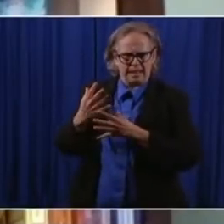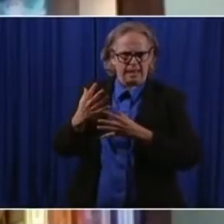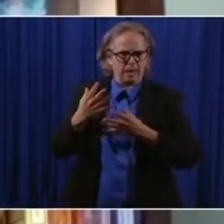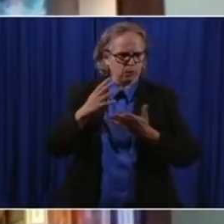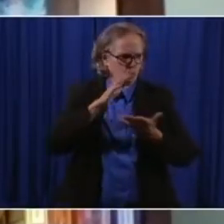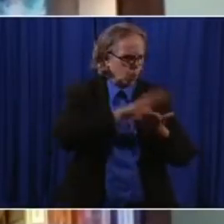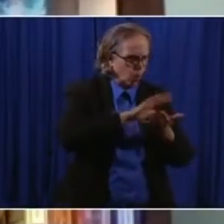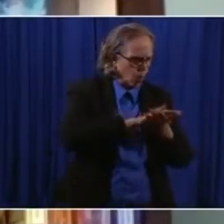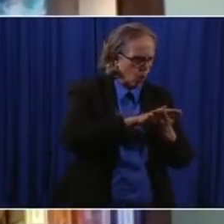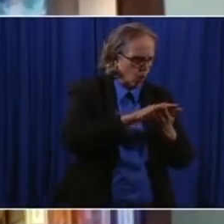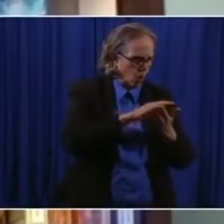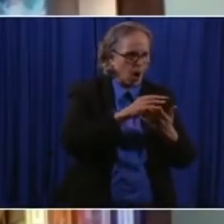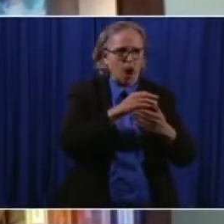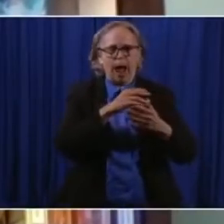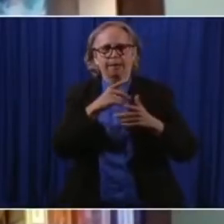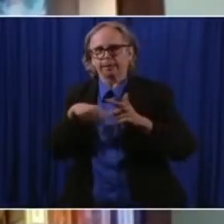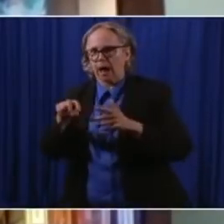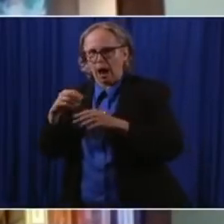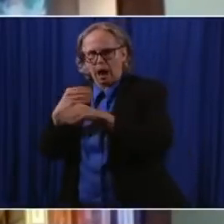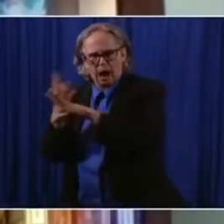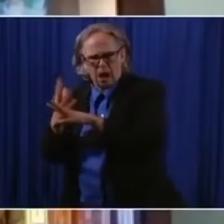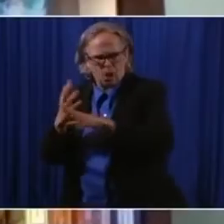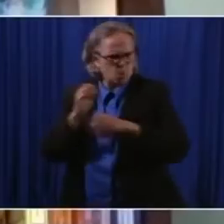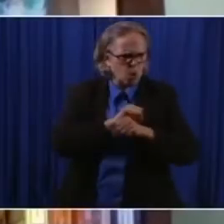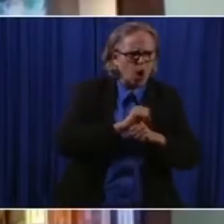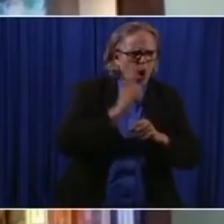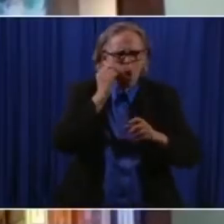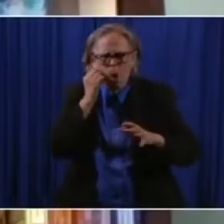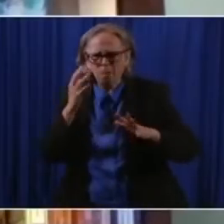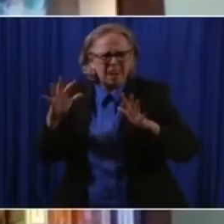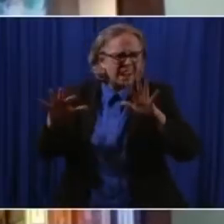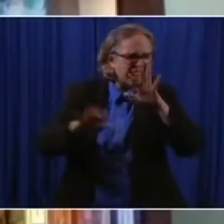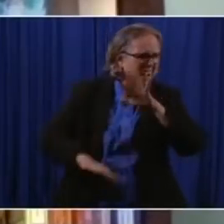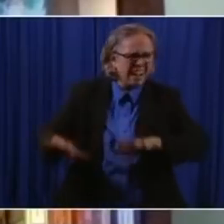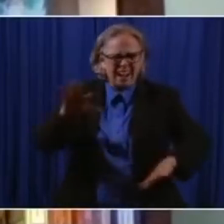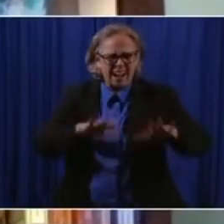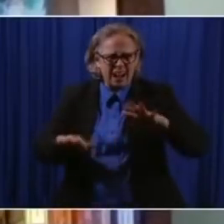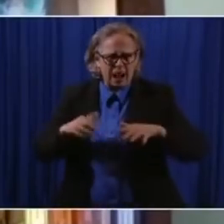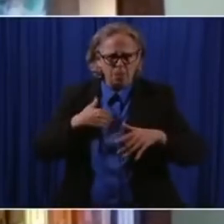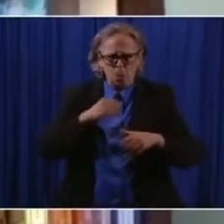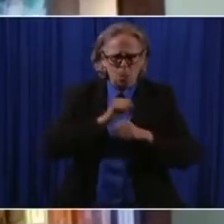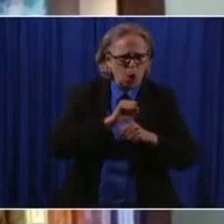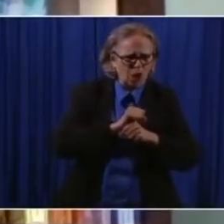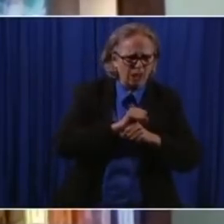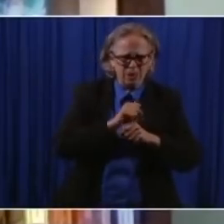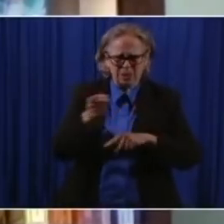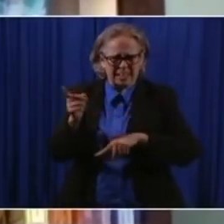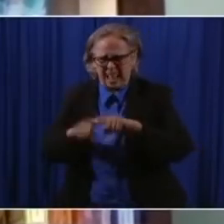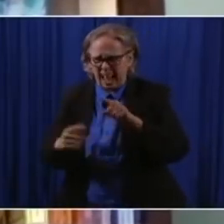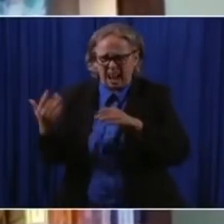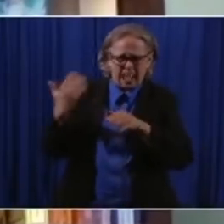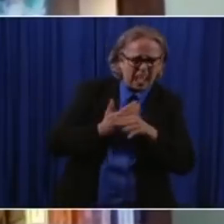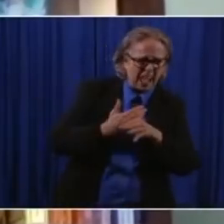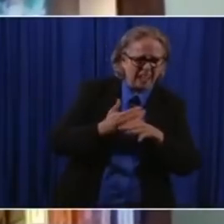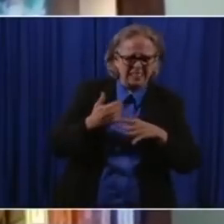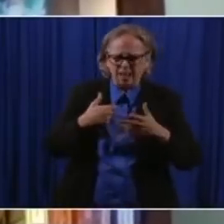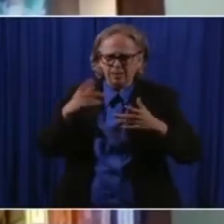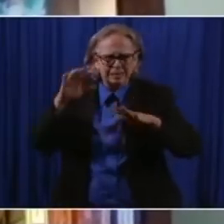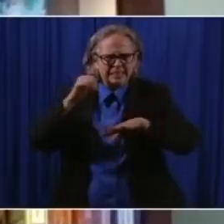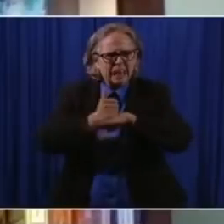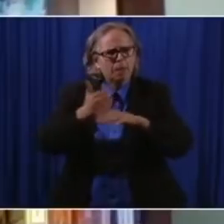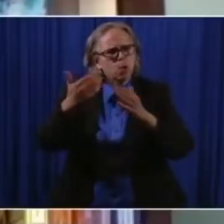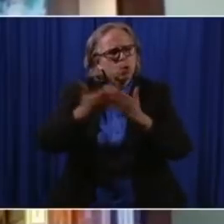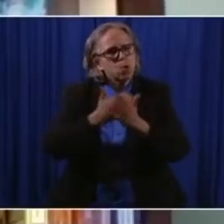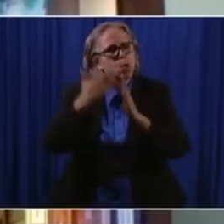had to talk about things like, when is it a good time to interrupt your parent who's also working, and things like that. So you're going to want to talk about rules. When's